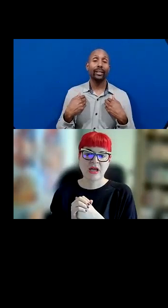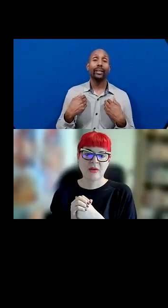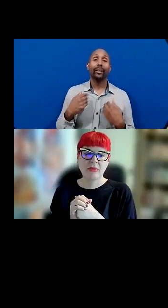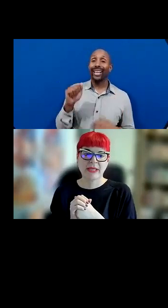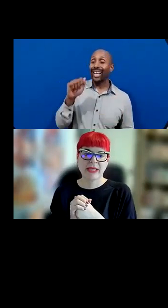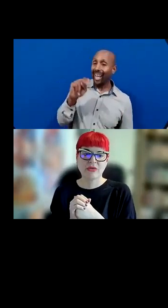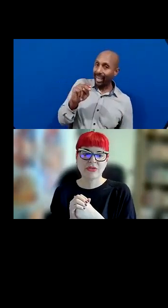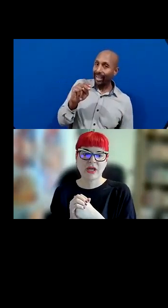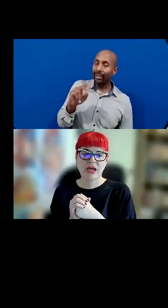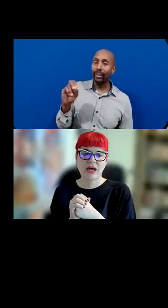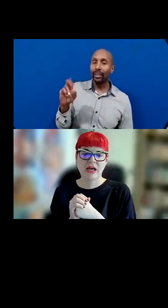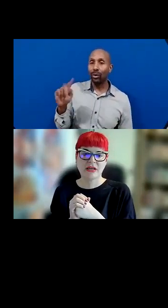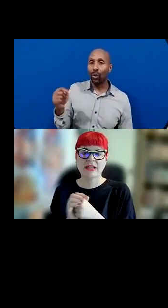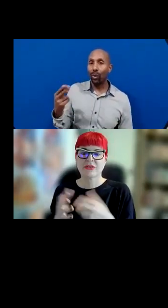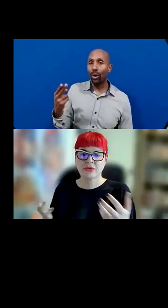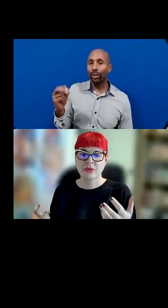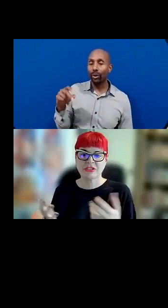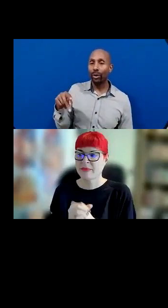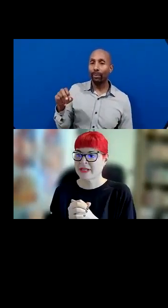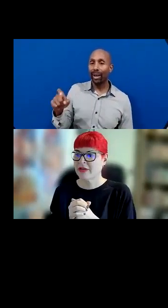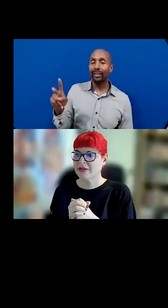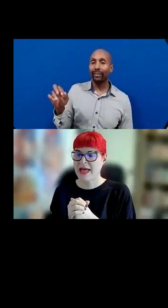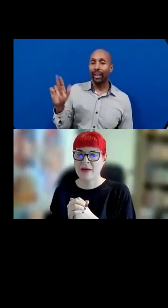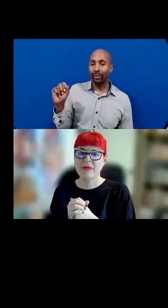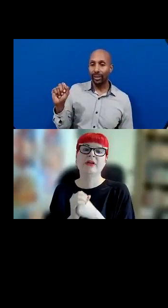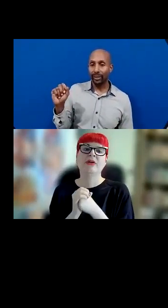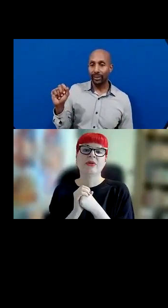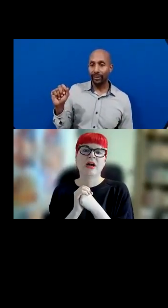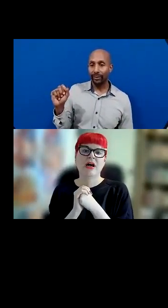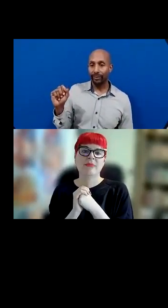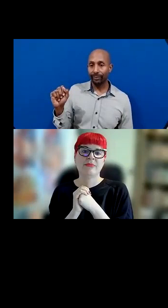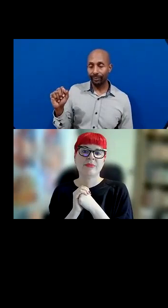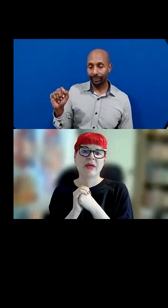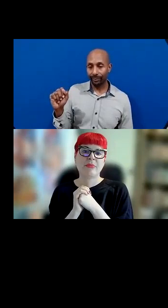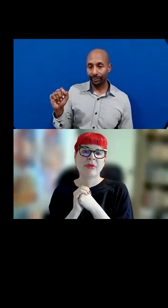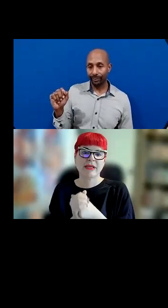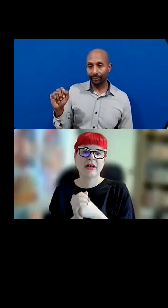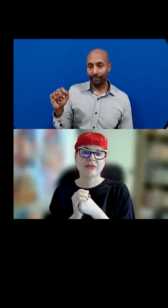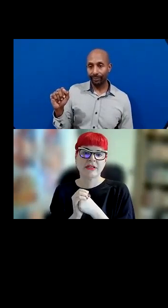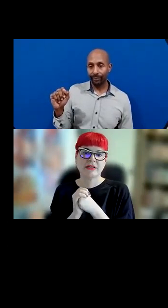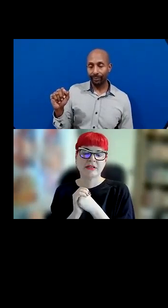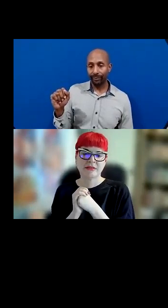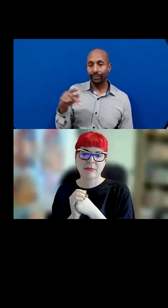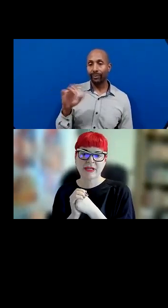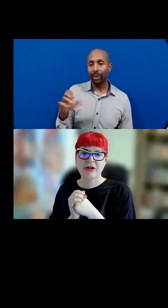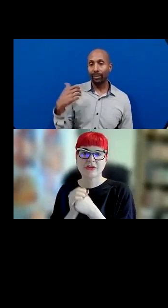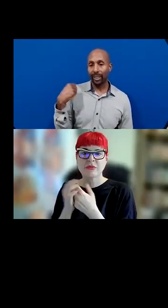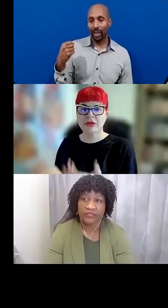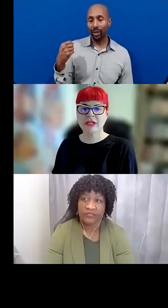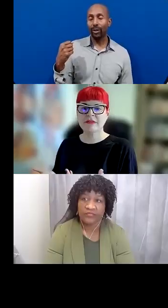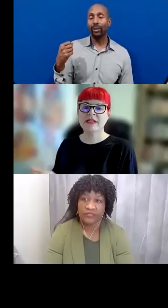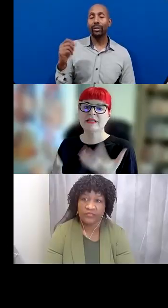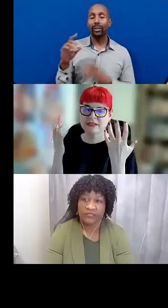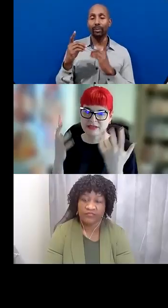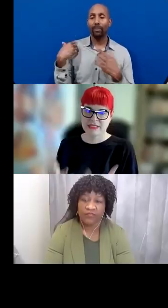Washington Public Health, like through the Washington Public Health Lab, Public Health and Department of Health are